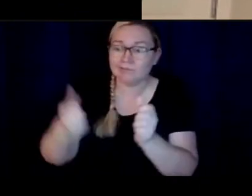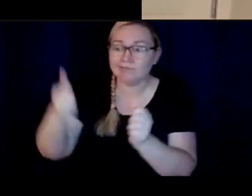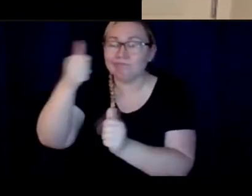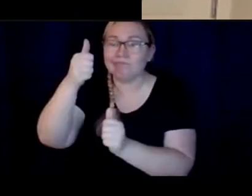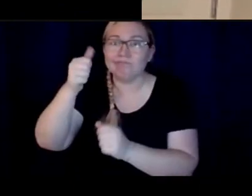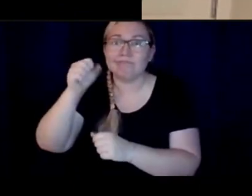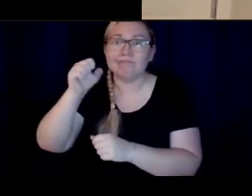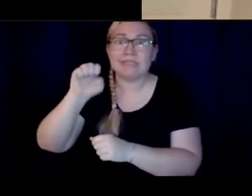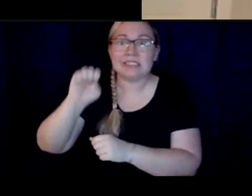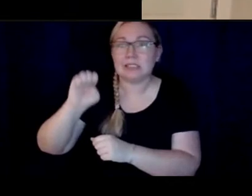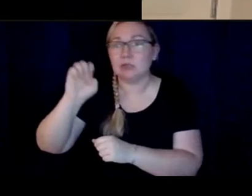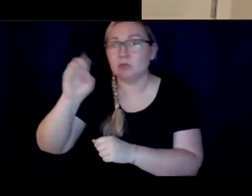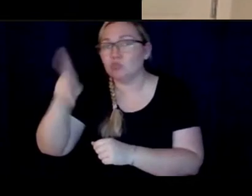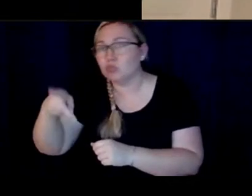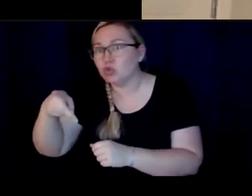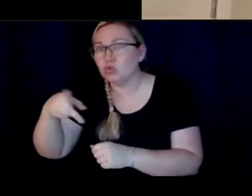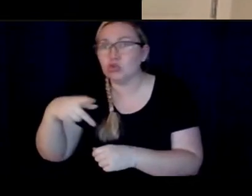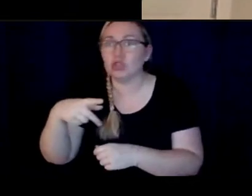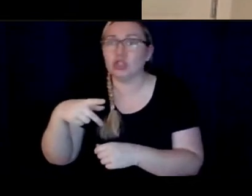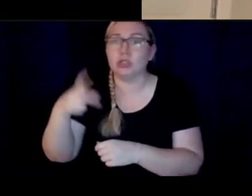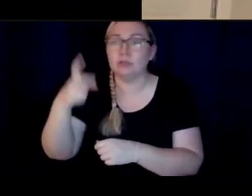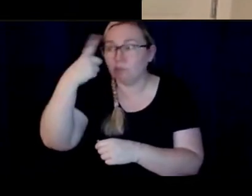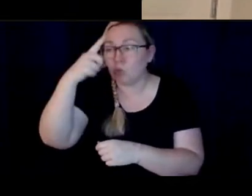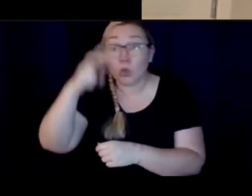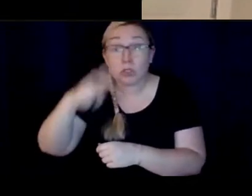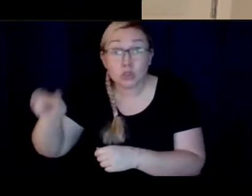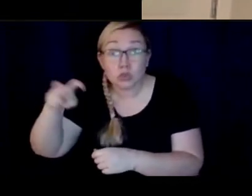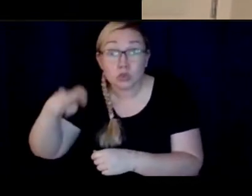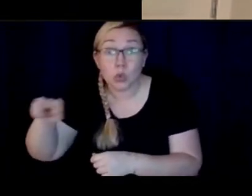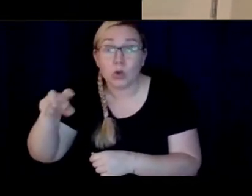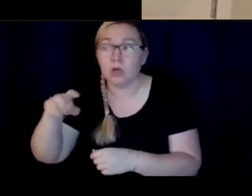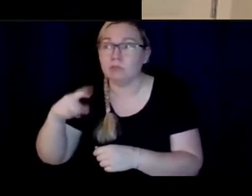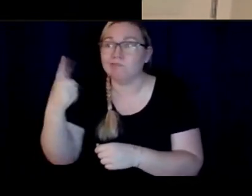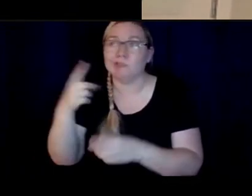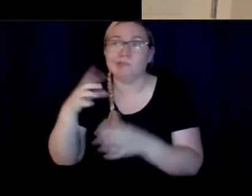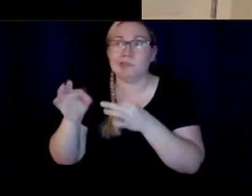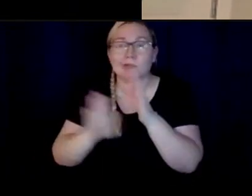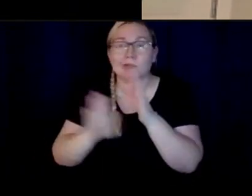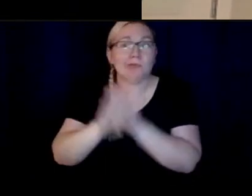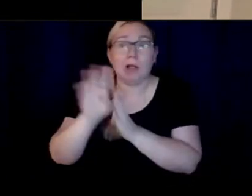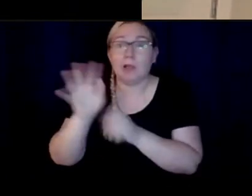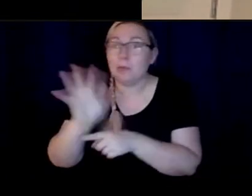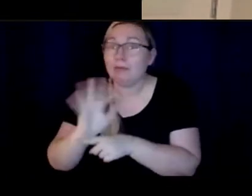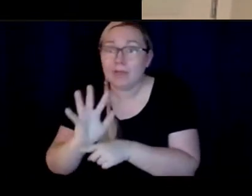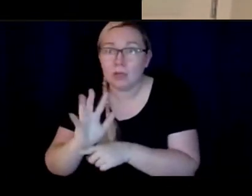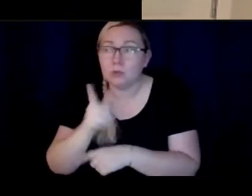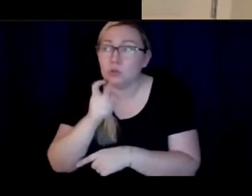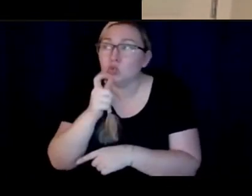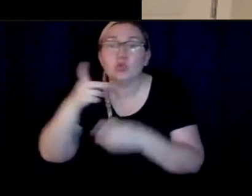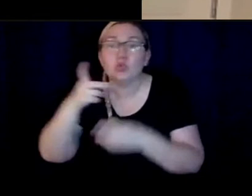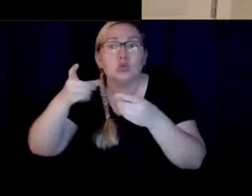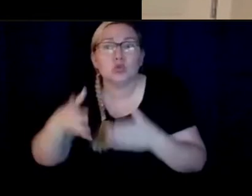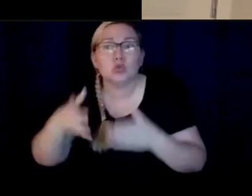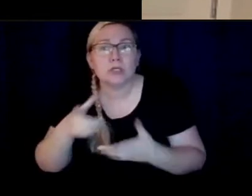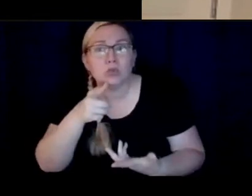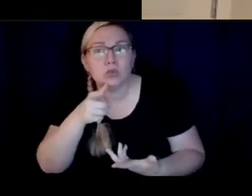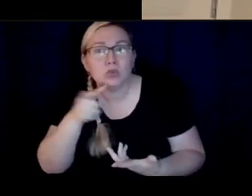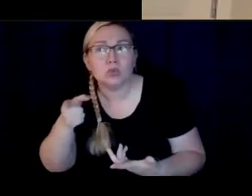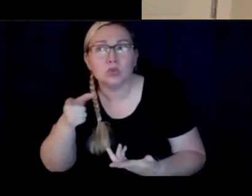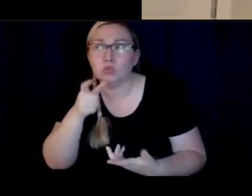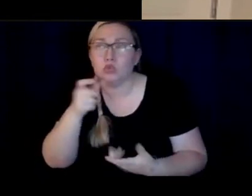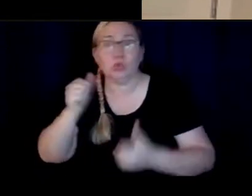for tour studio that gets to develop a film. You know, who's going to be the director? Who's going to be the